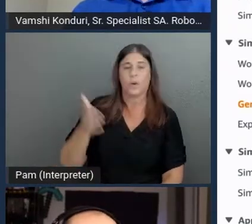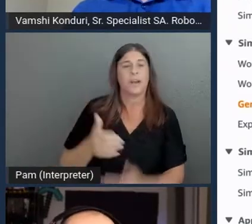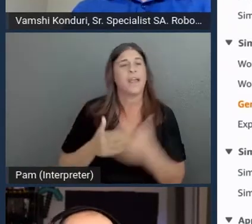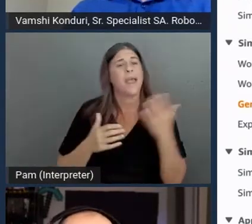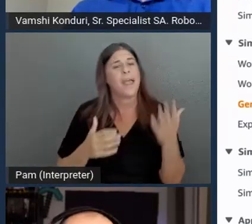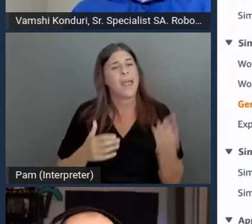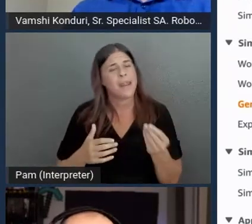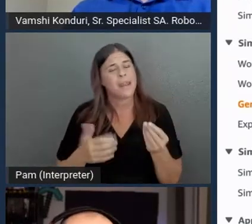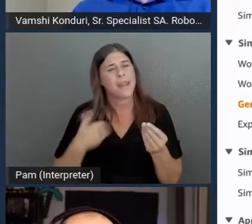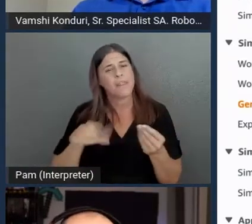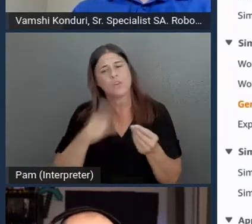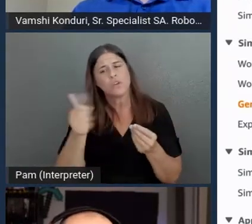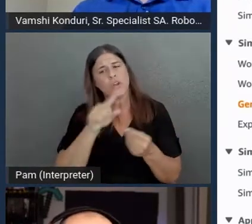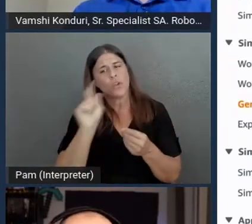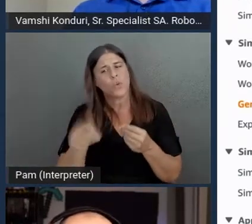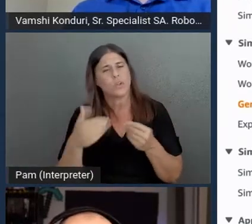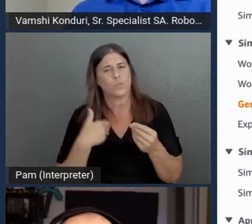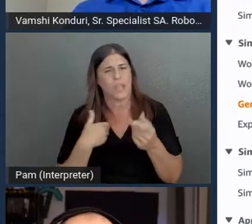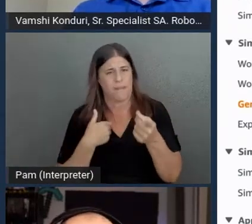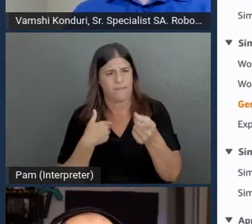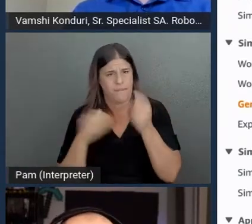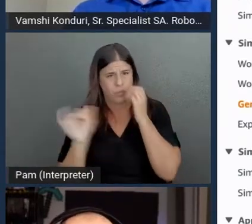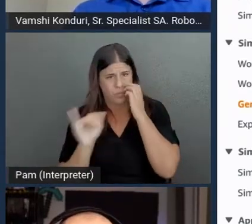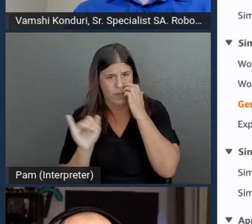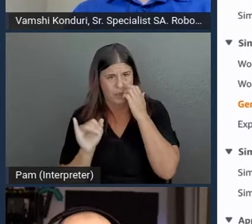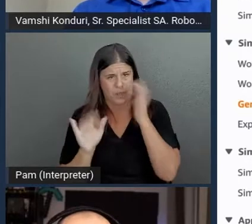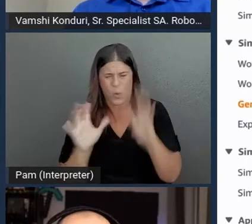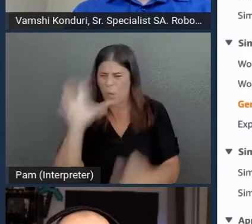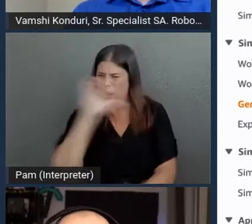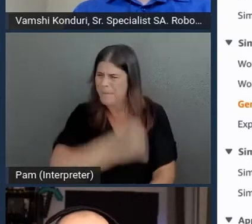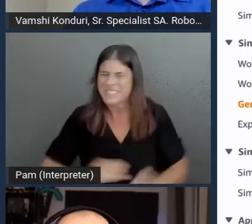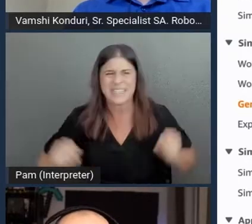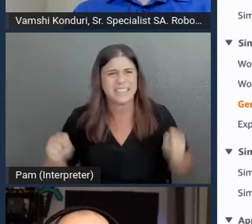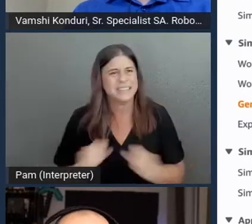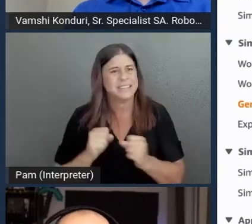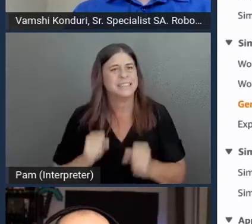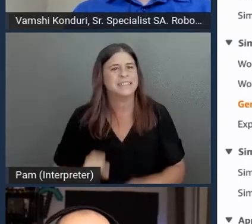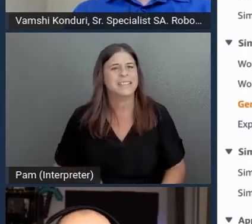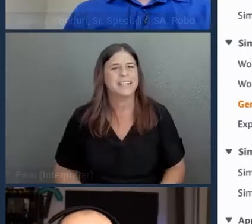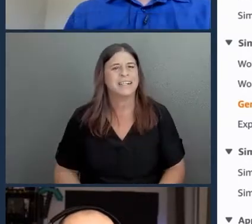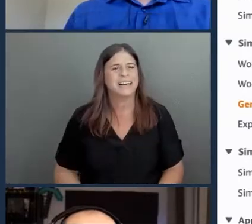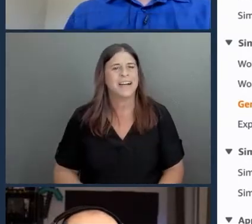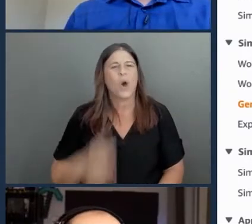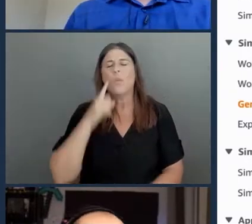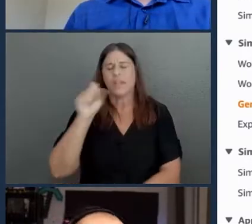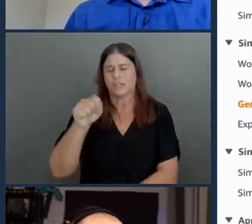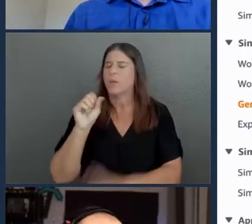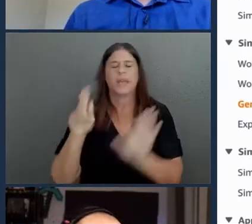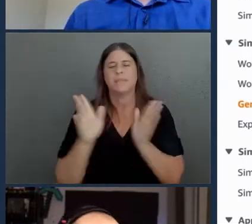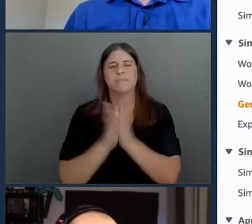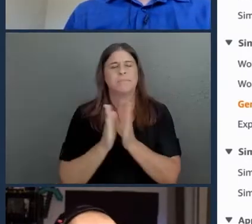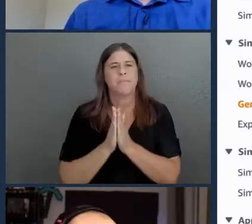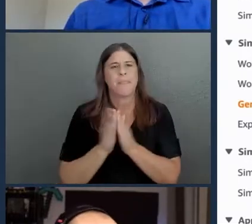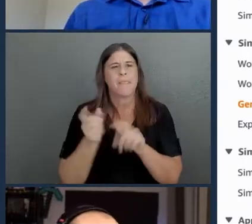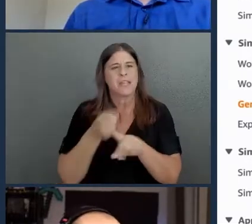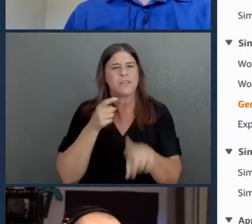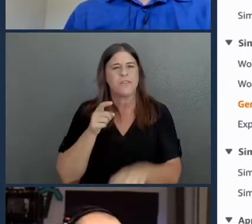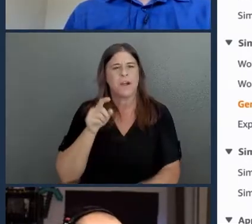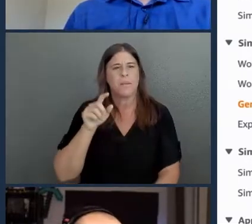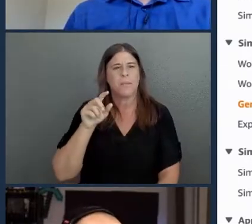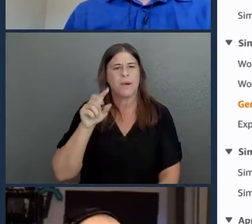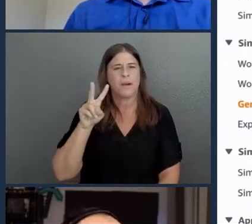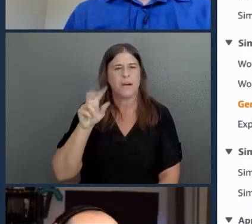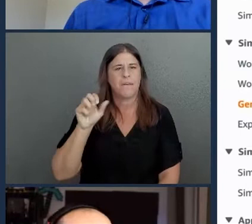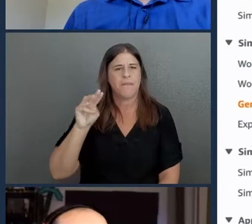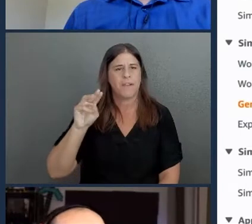And there's another question here as well. Oh, I missed it. I think, yeah, okay. So it's from